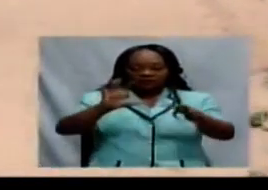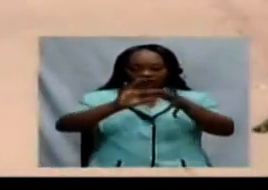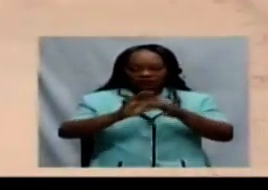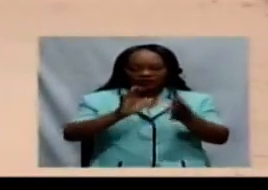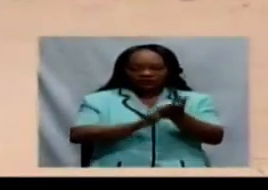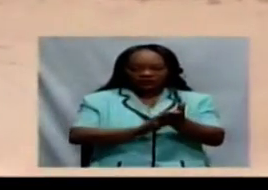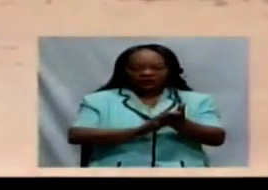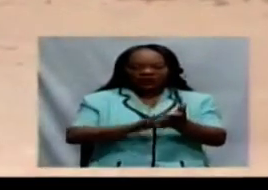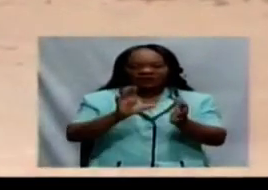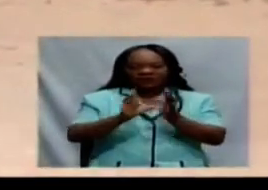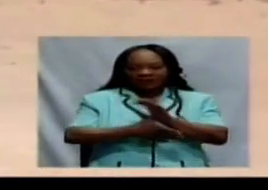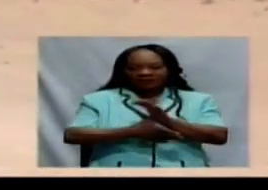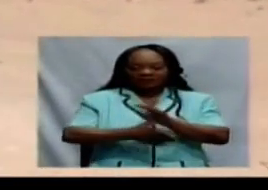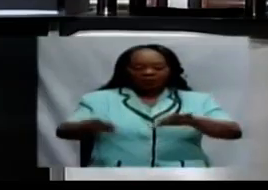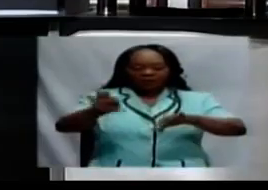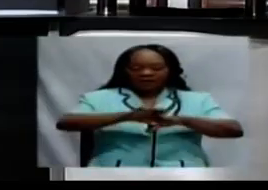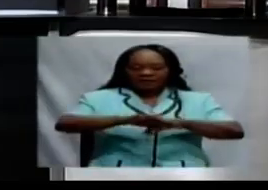age.